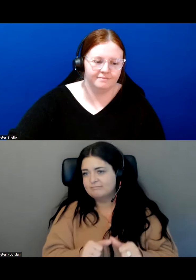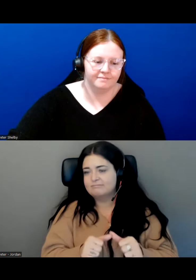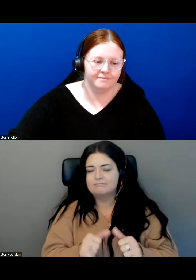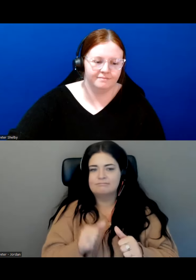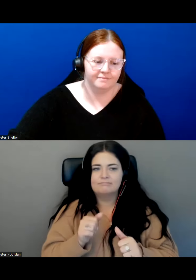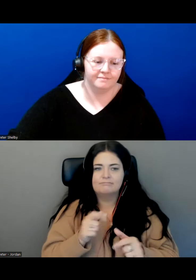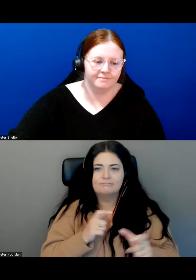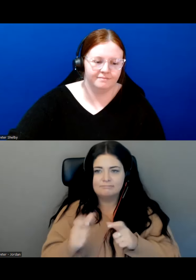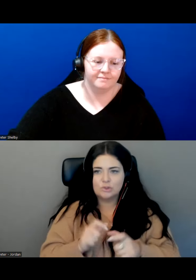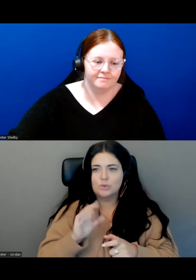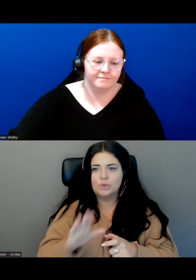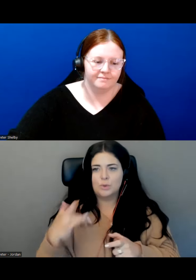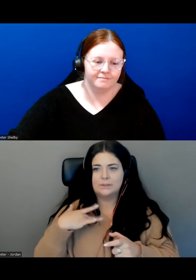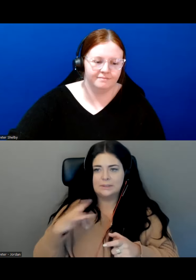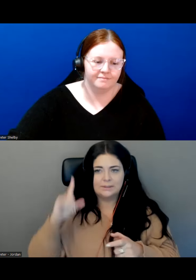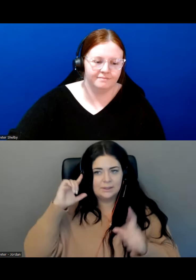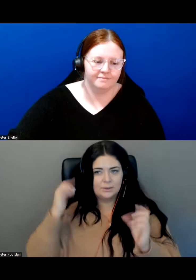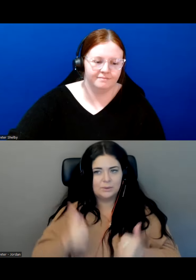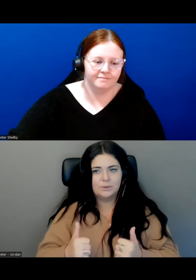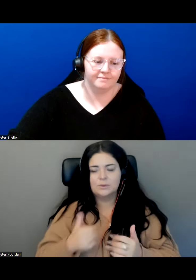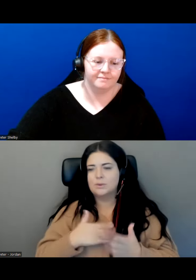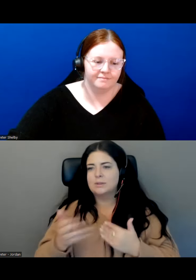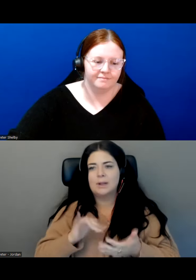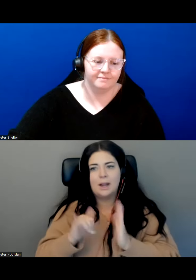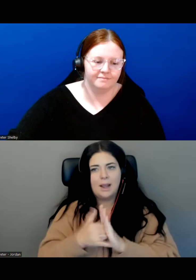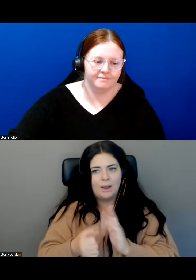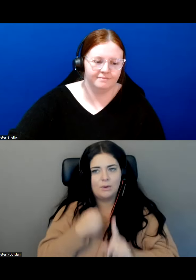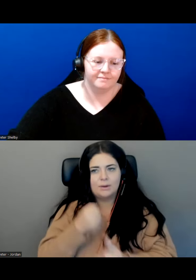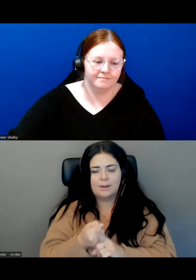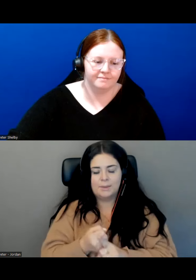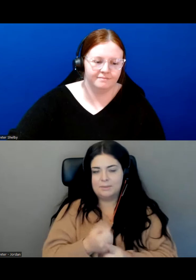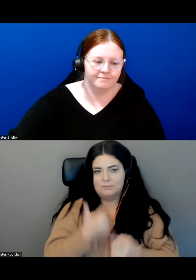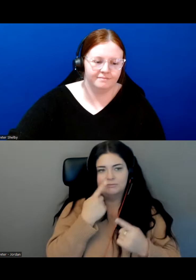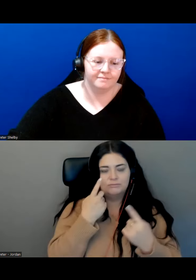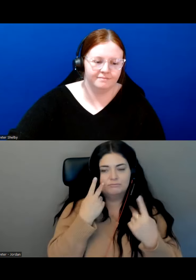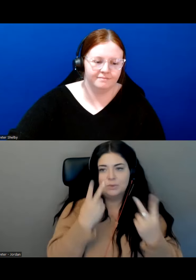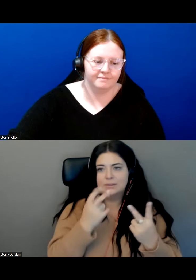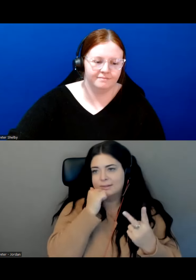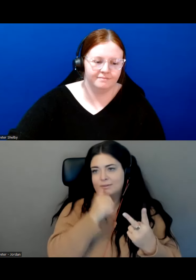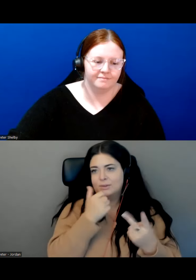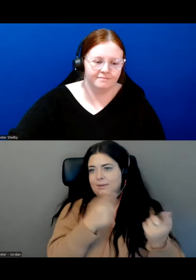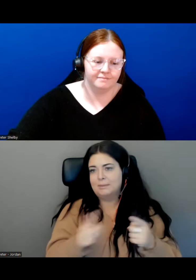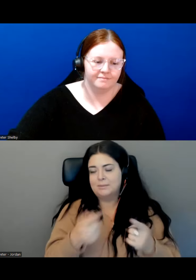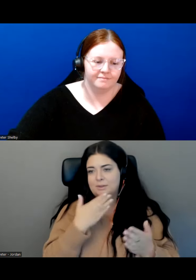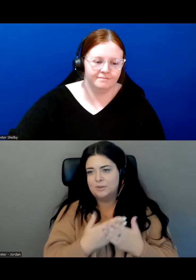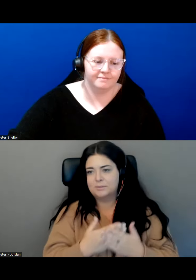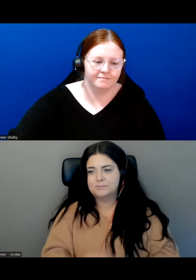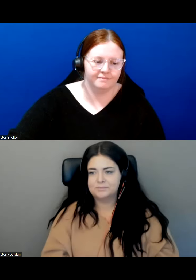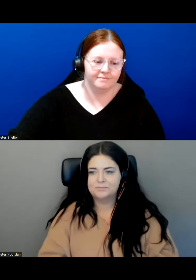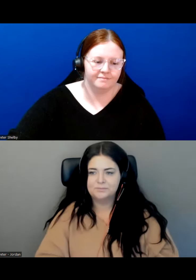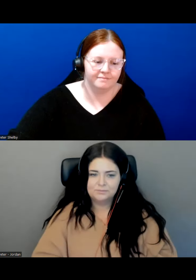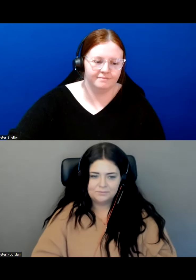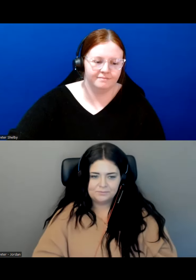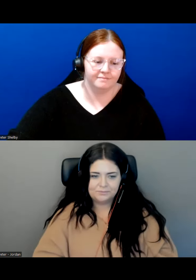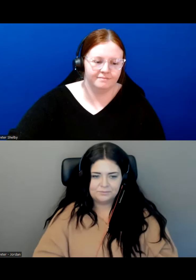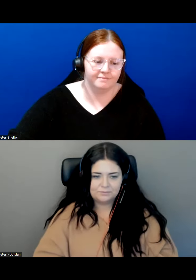of no matter its origin. And we work with it every day, really. Yeah. Okay.